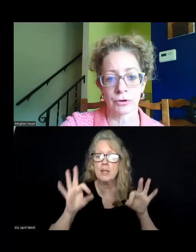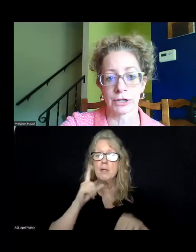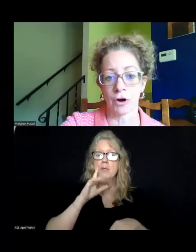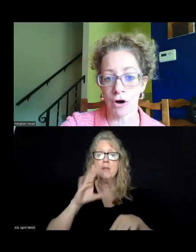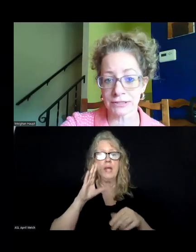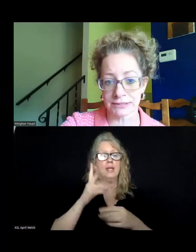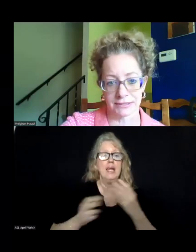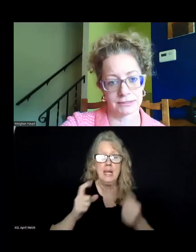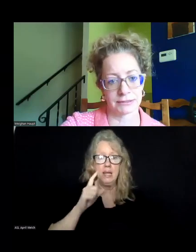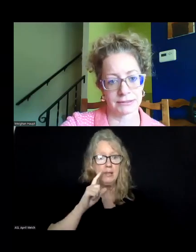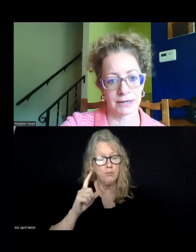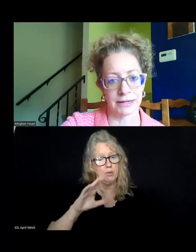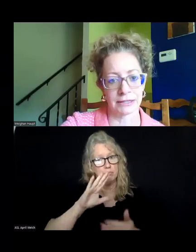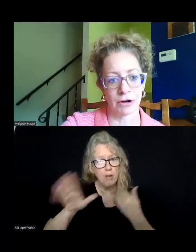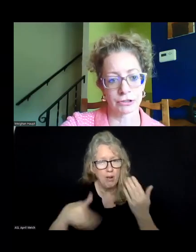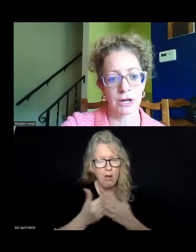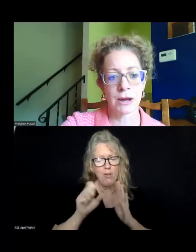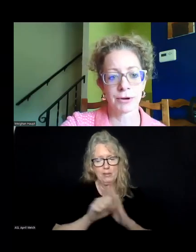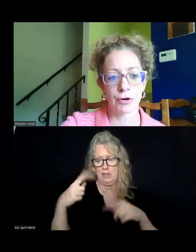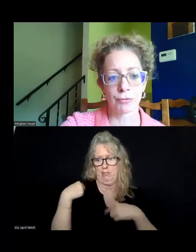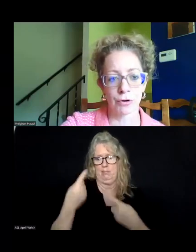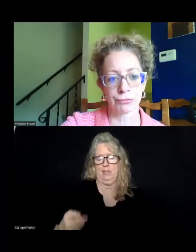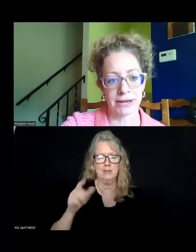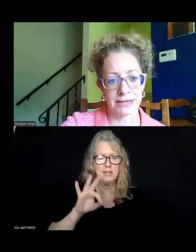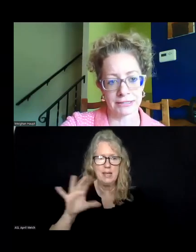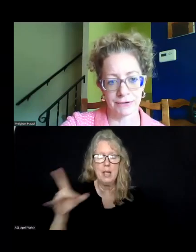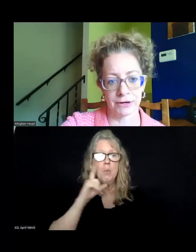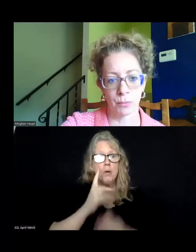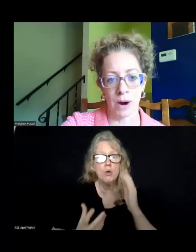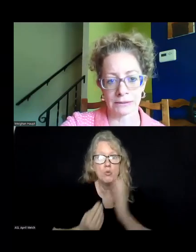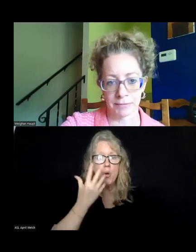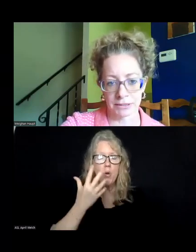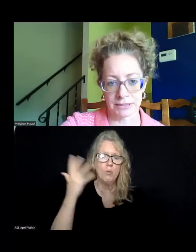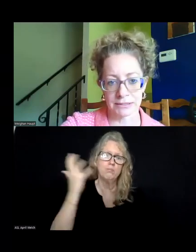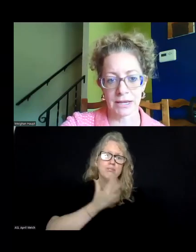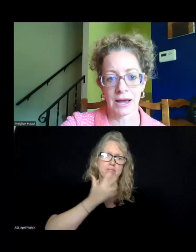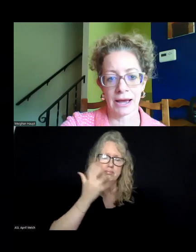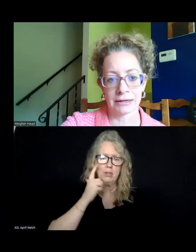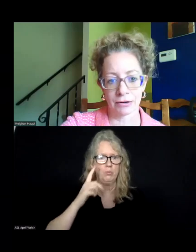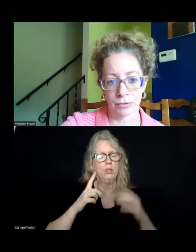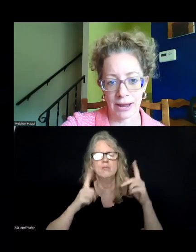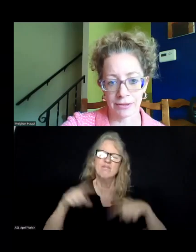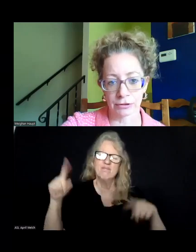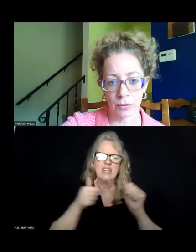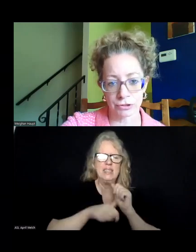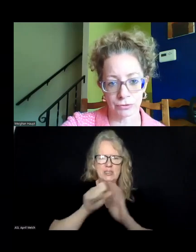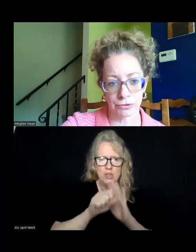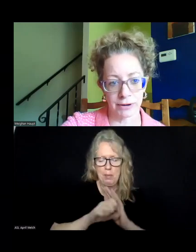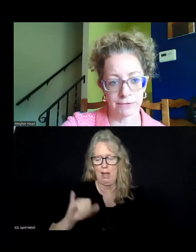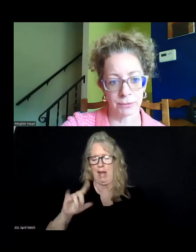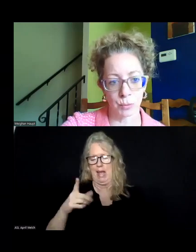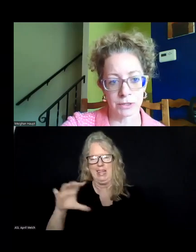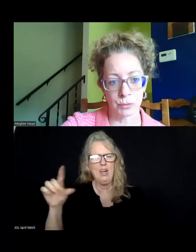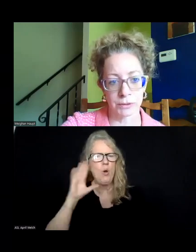volume has grown in all states since the 988 launch, but the growth rate has varied widely among states. Idaho had the lowest